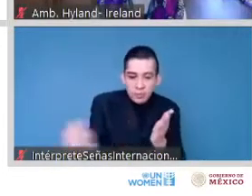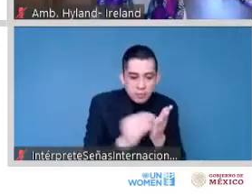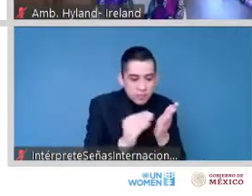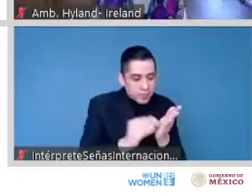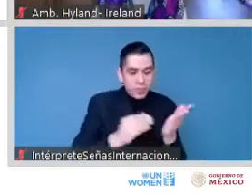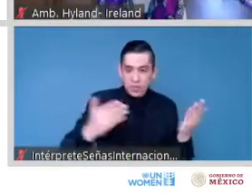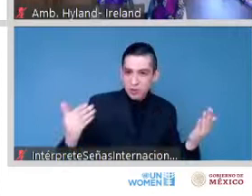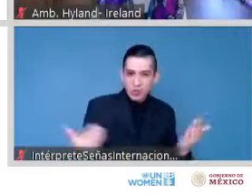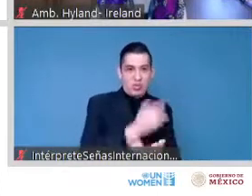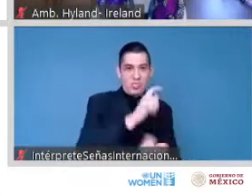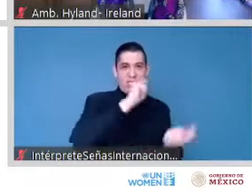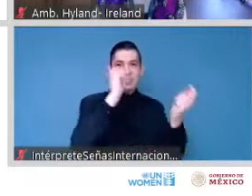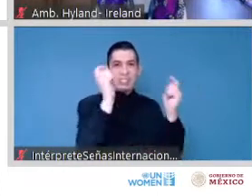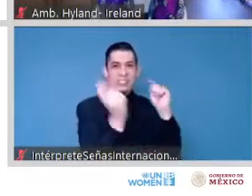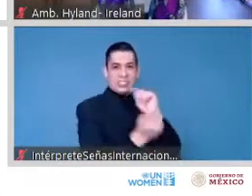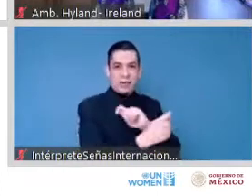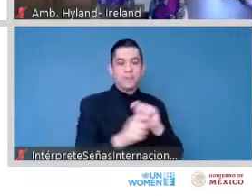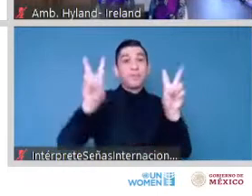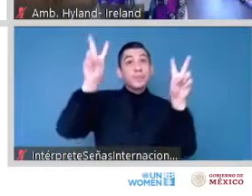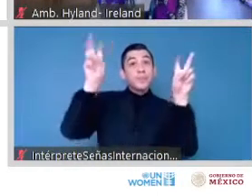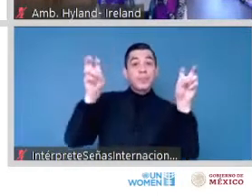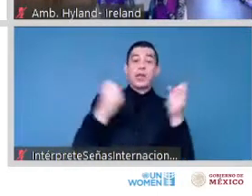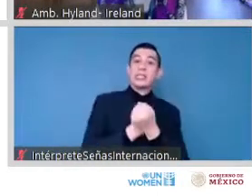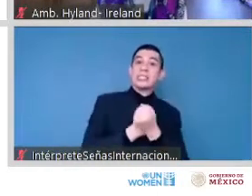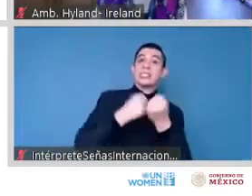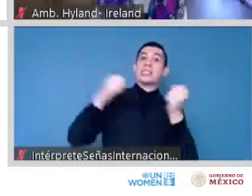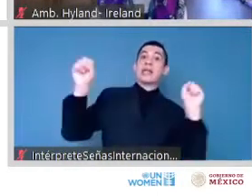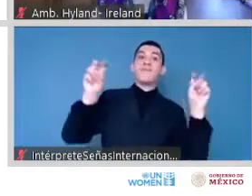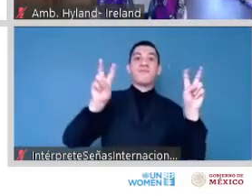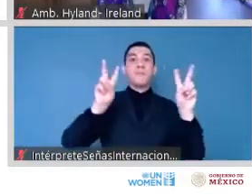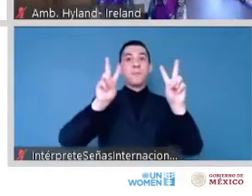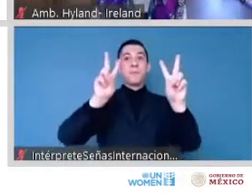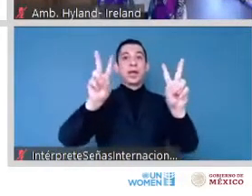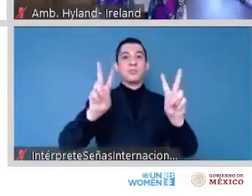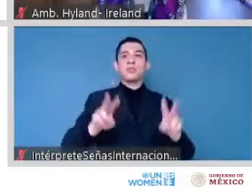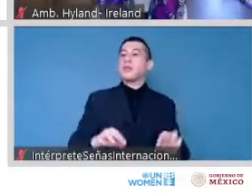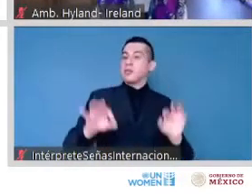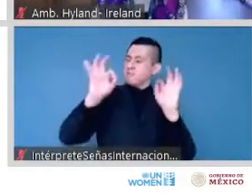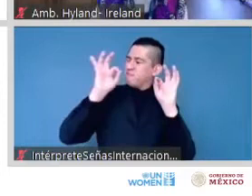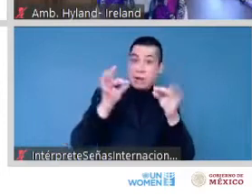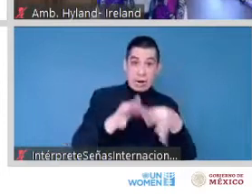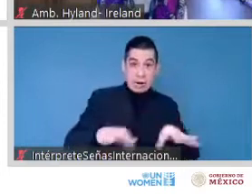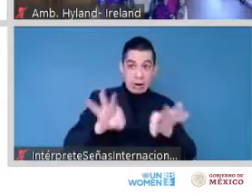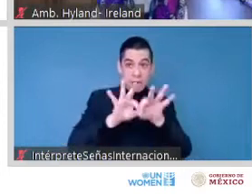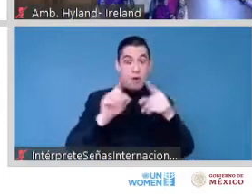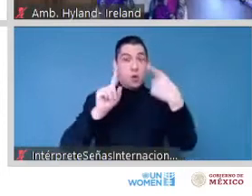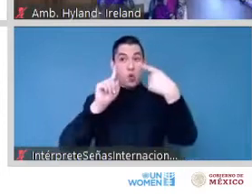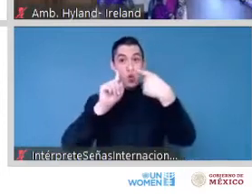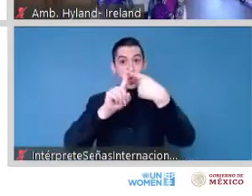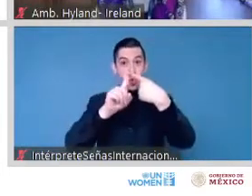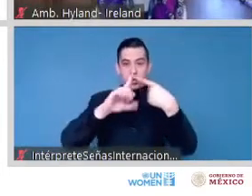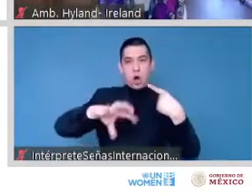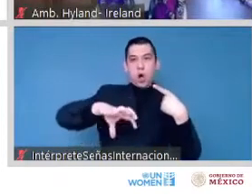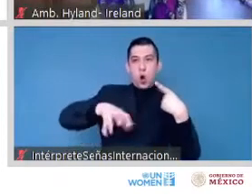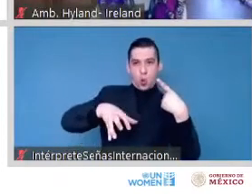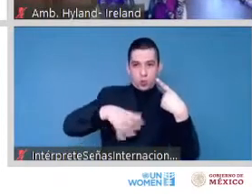as a lens for both domestic and foreign policy. So as we all know, for a long time, there have been effectively two types